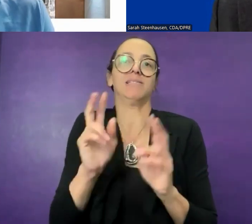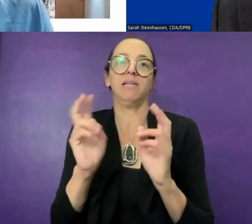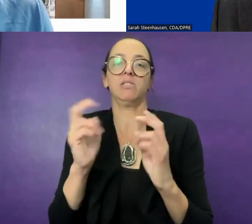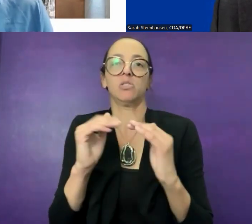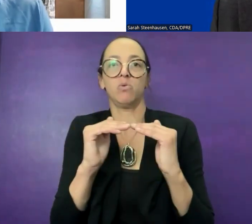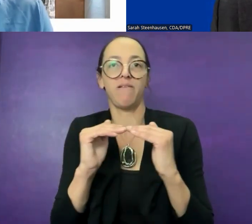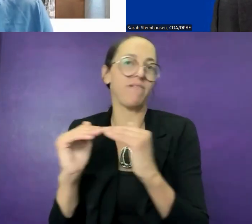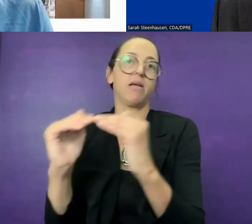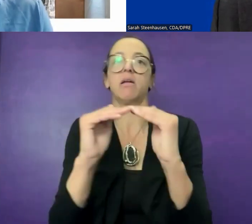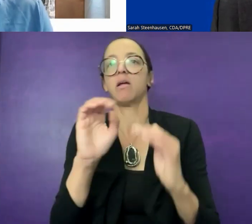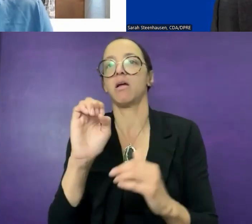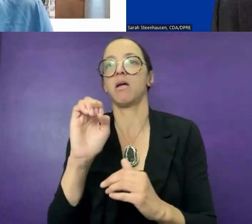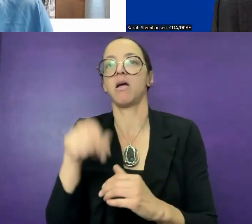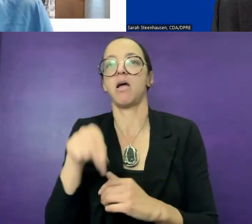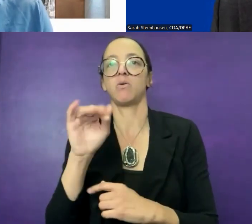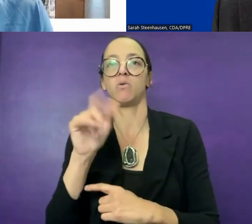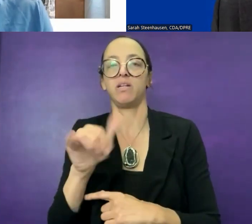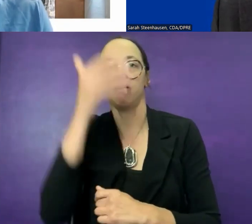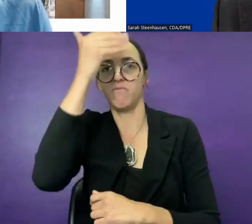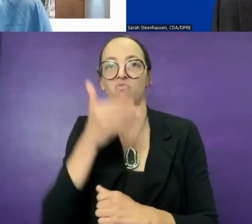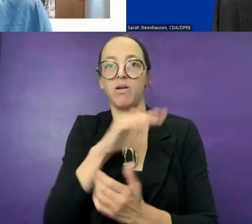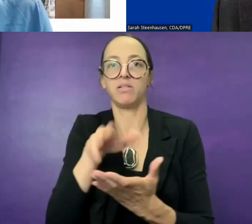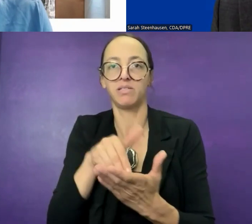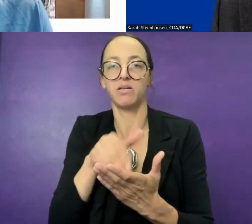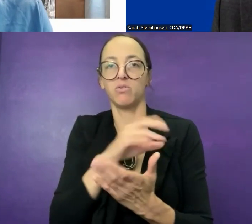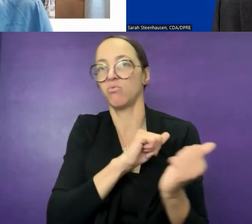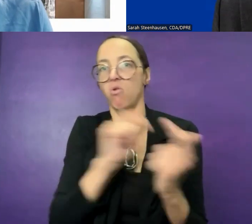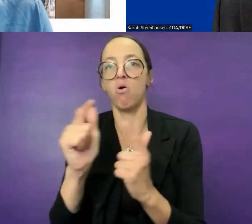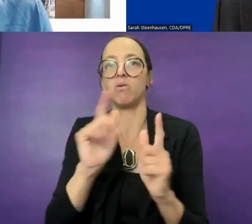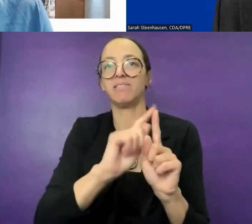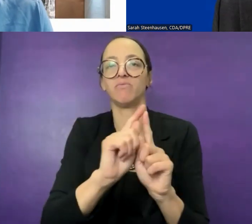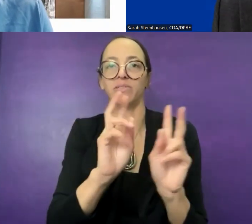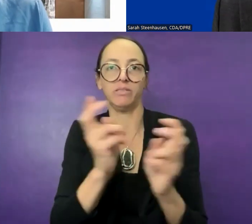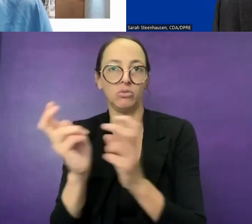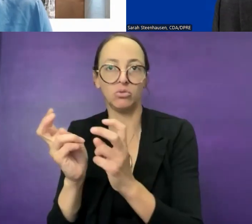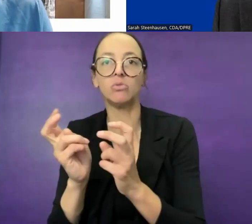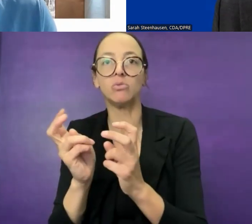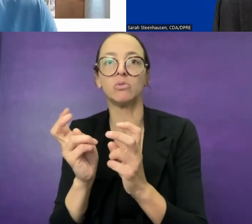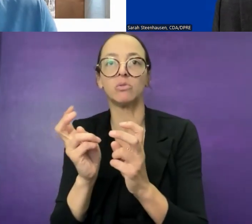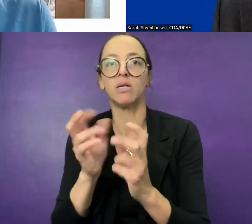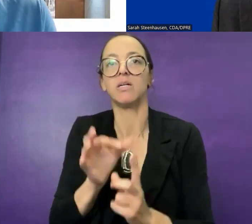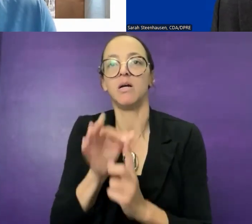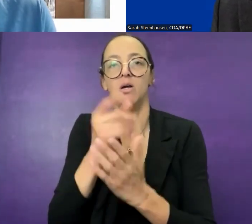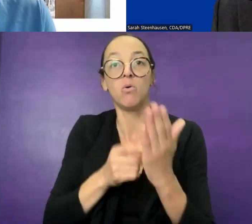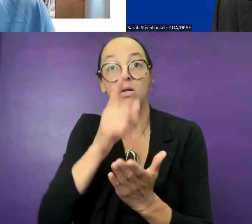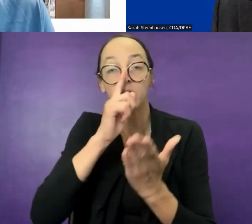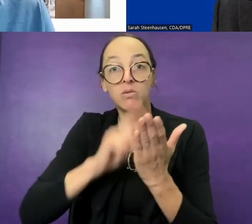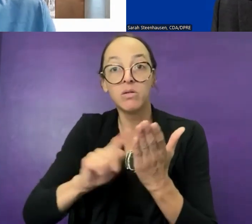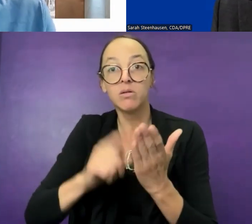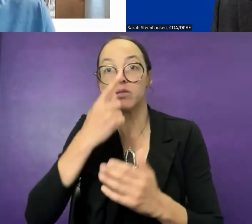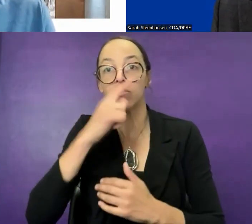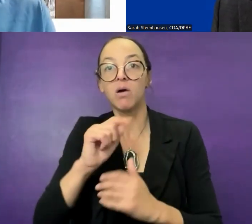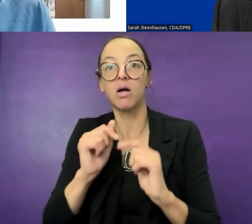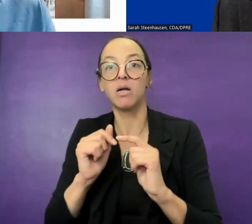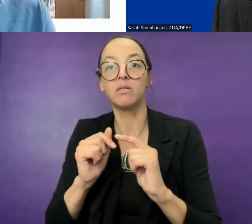But Mark, in terms of the research that you're undertaking, can you speak a bit about how that will be incorporated? Sure. Thanks,